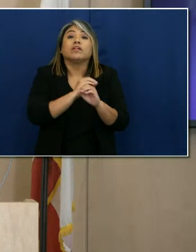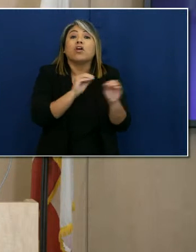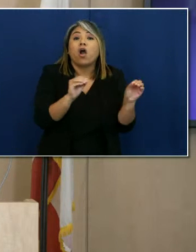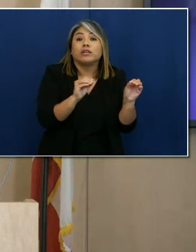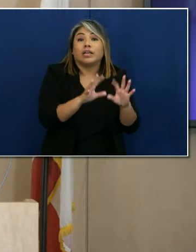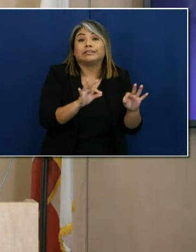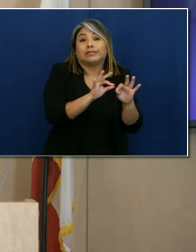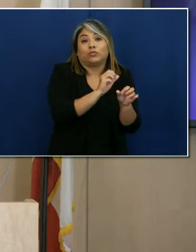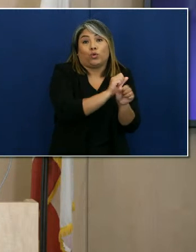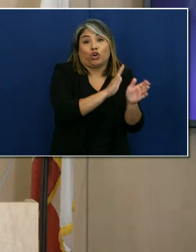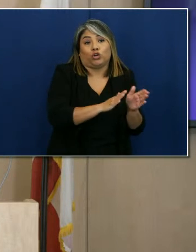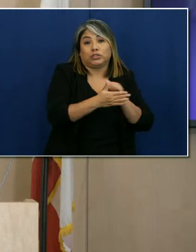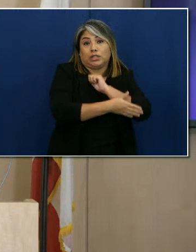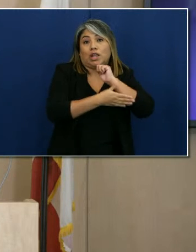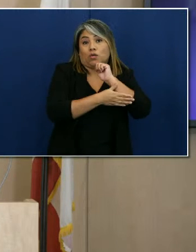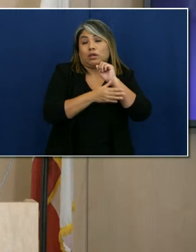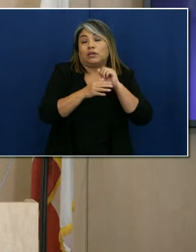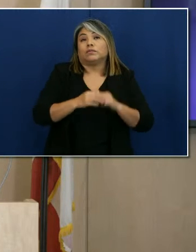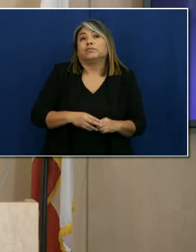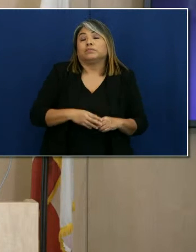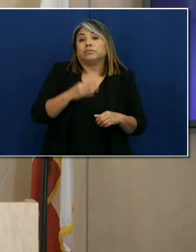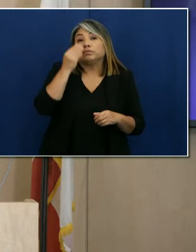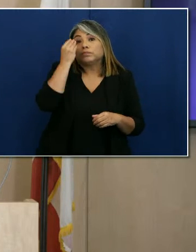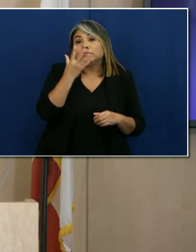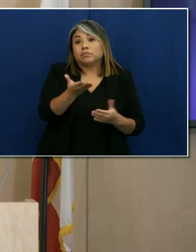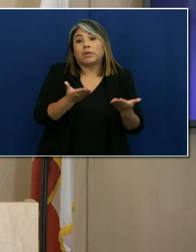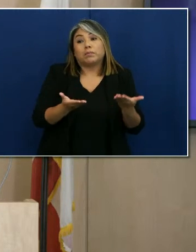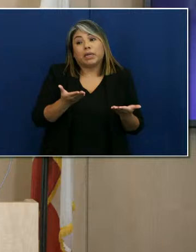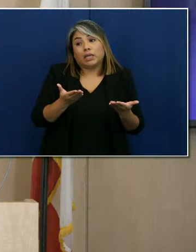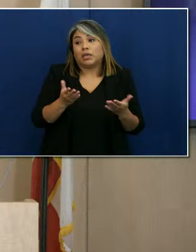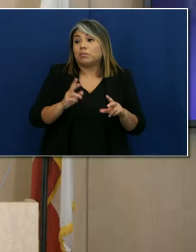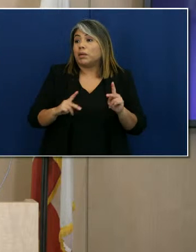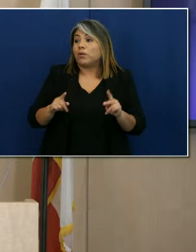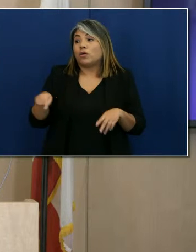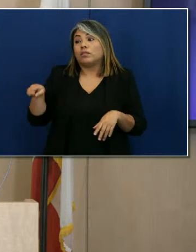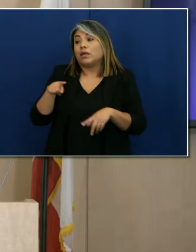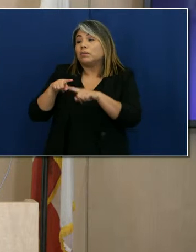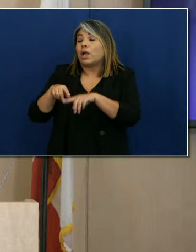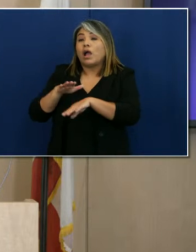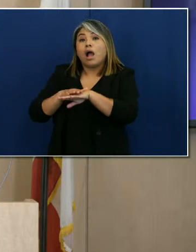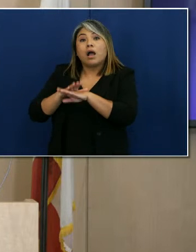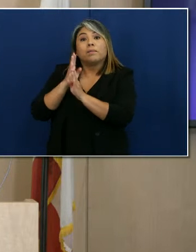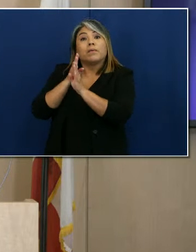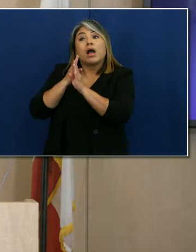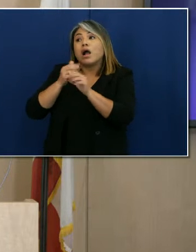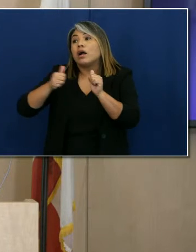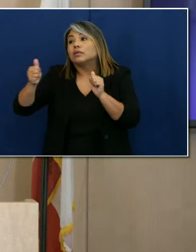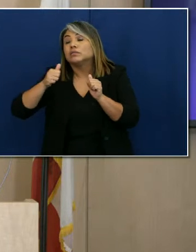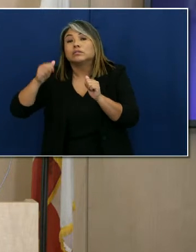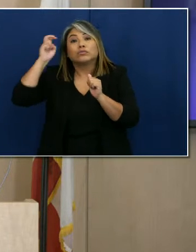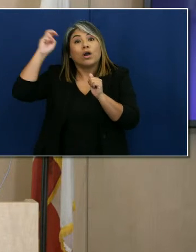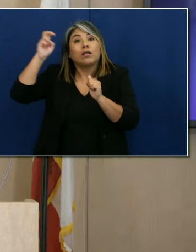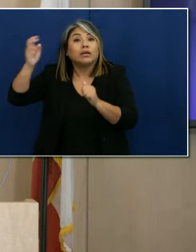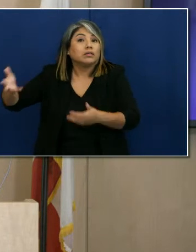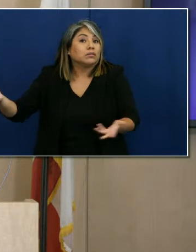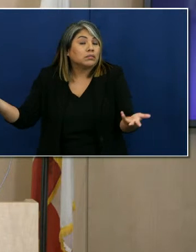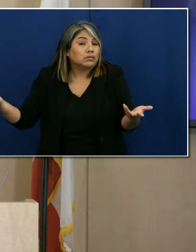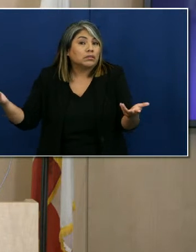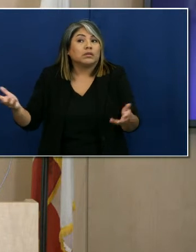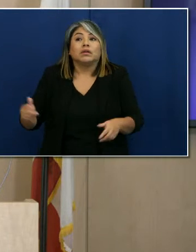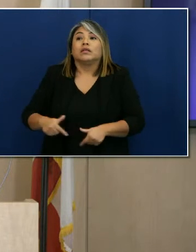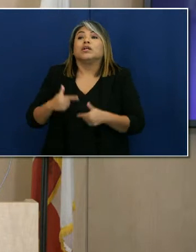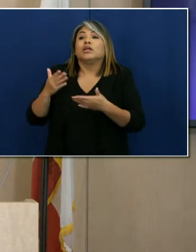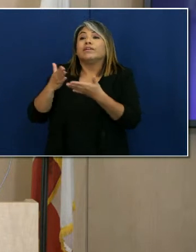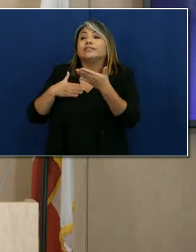county. I can say that those may be individuals who might rely on public transportation more often. They are living in parts of